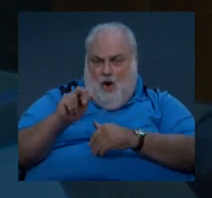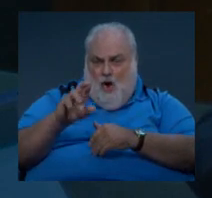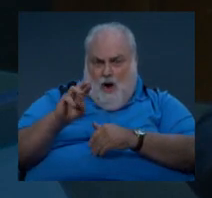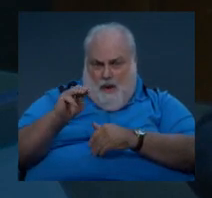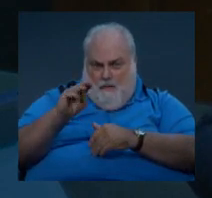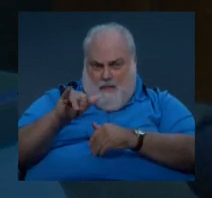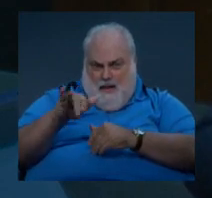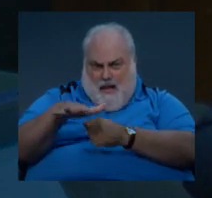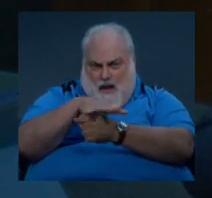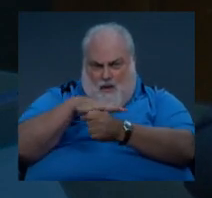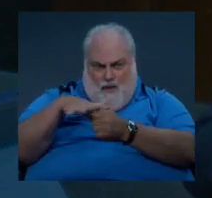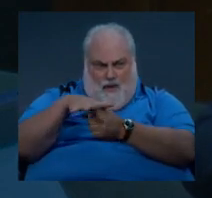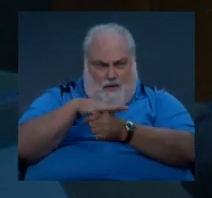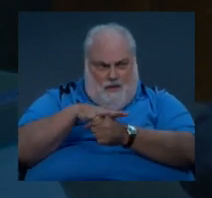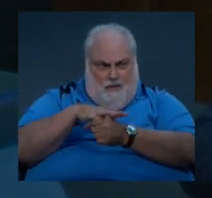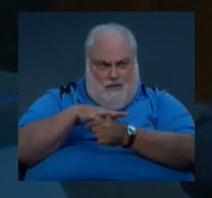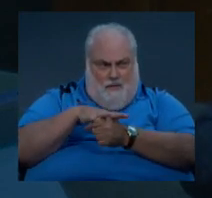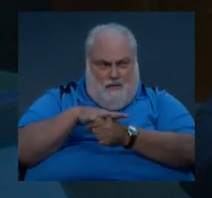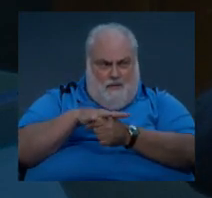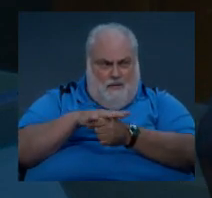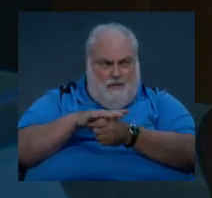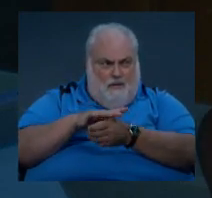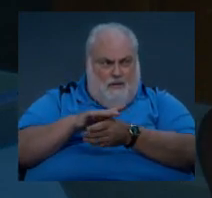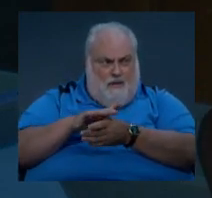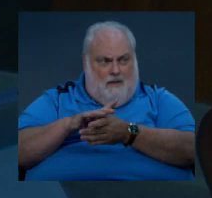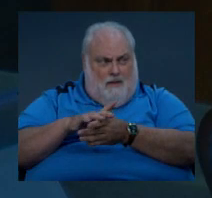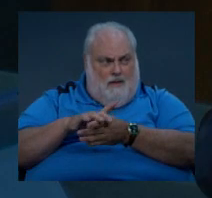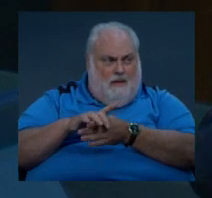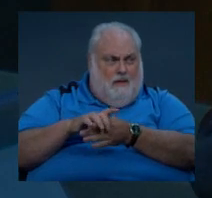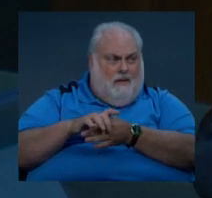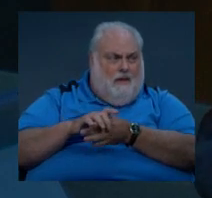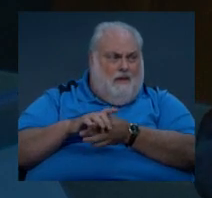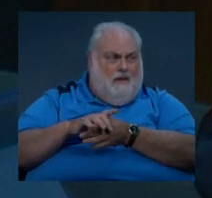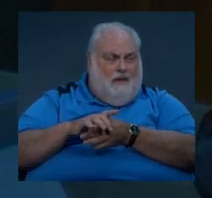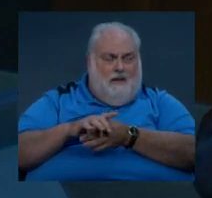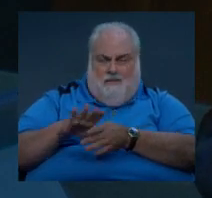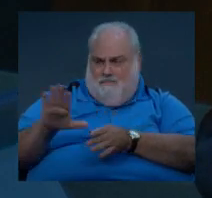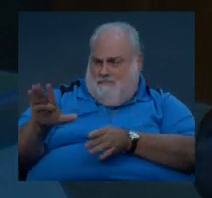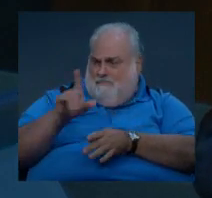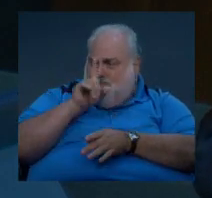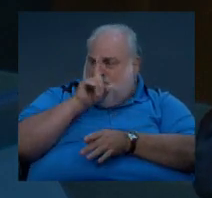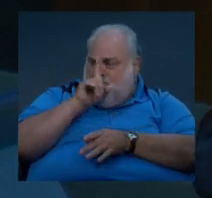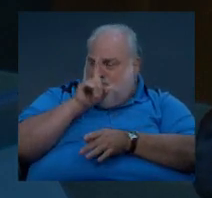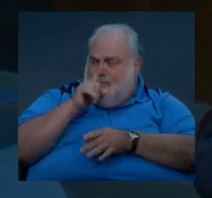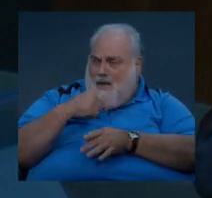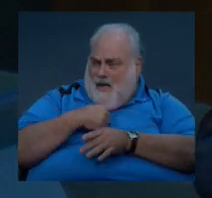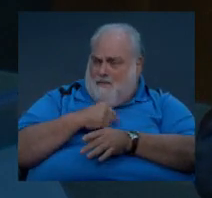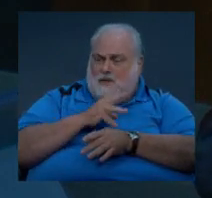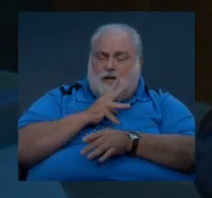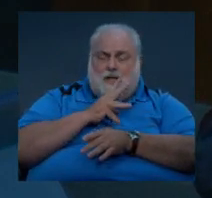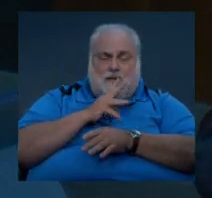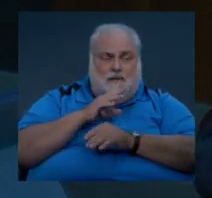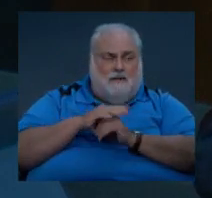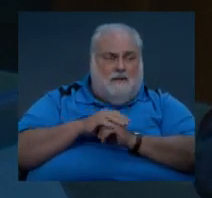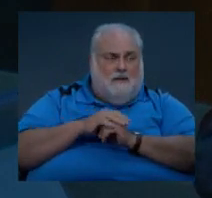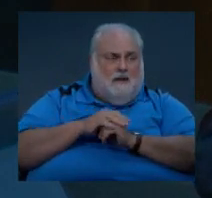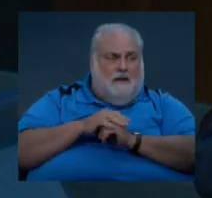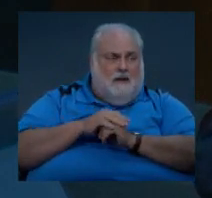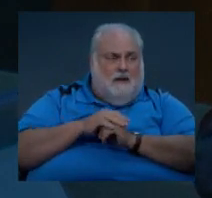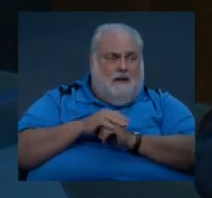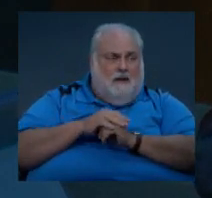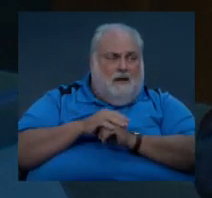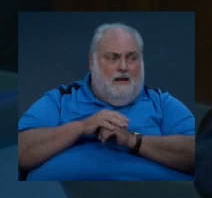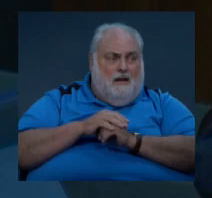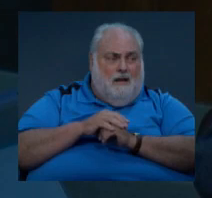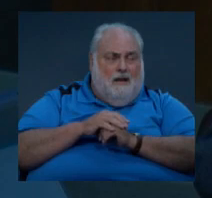Army. But it's, no, you all can't talk. I'm talking, okay? But